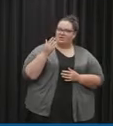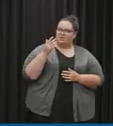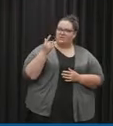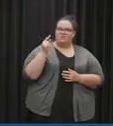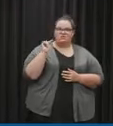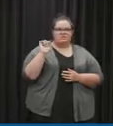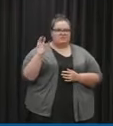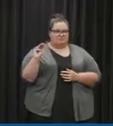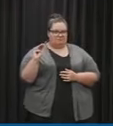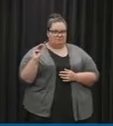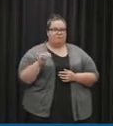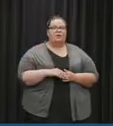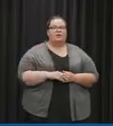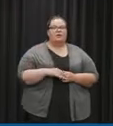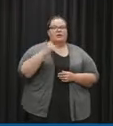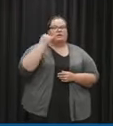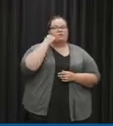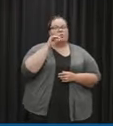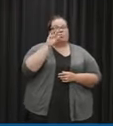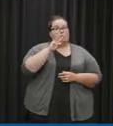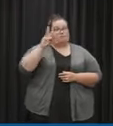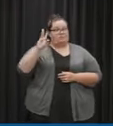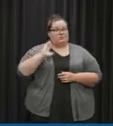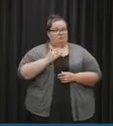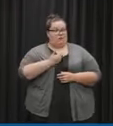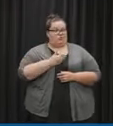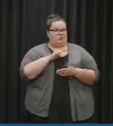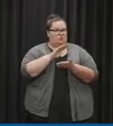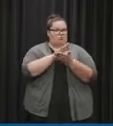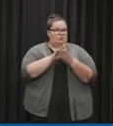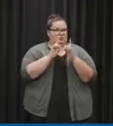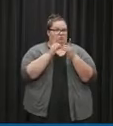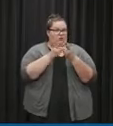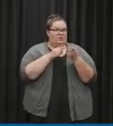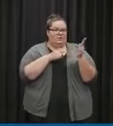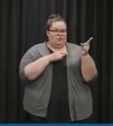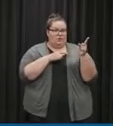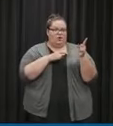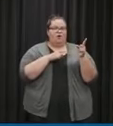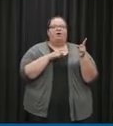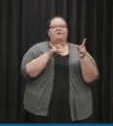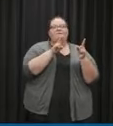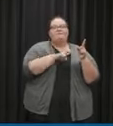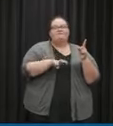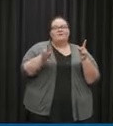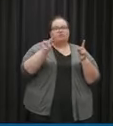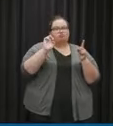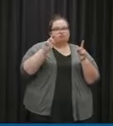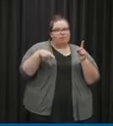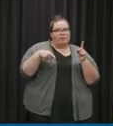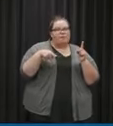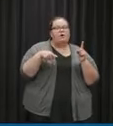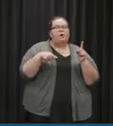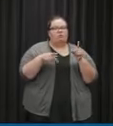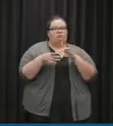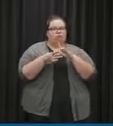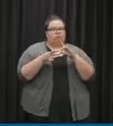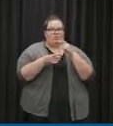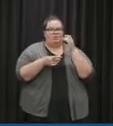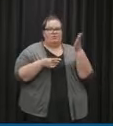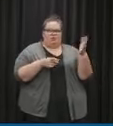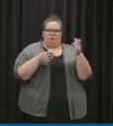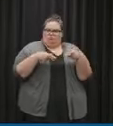Thanks, Tim. If you go to our website, the full document is there, and field trips are specifically mentioned. Students